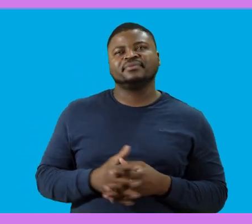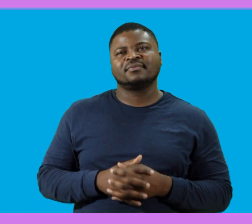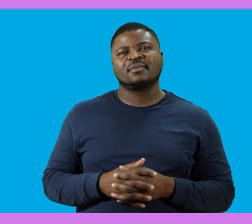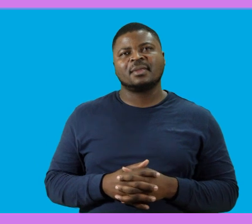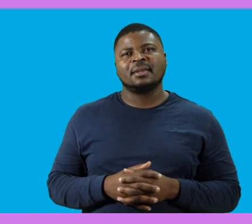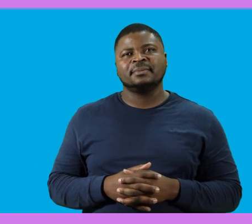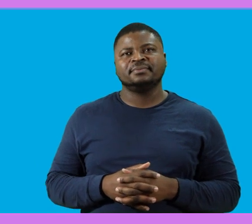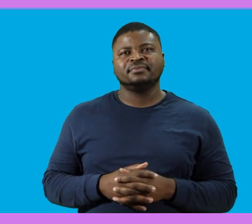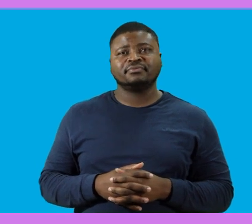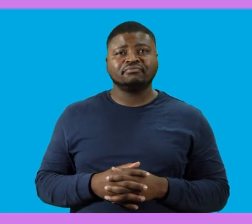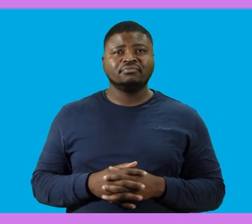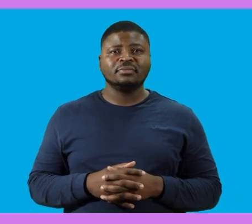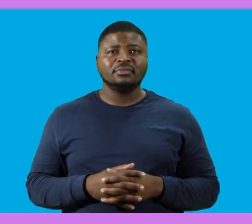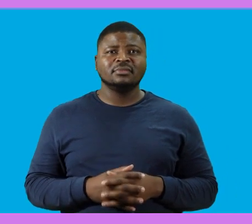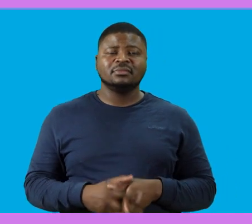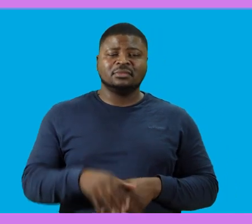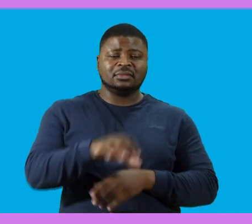375 Rand.